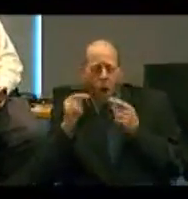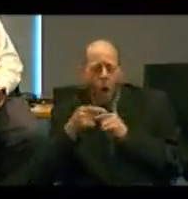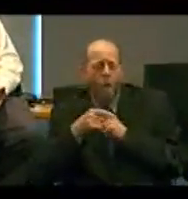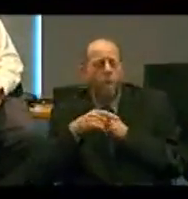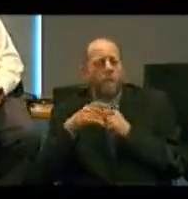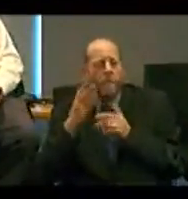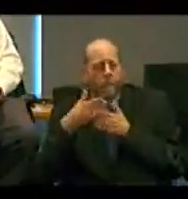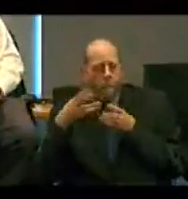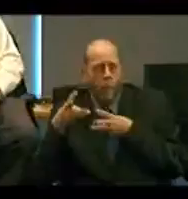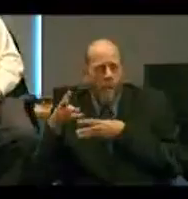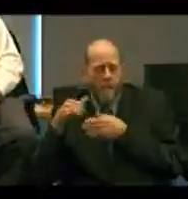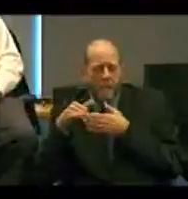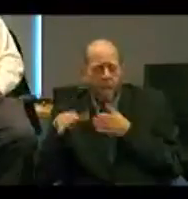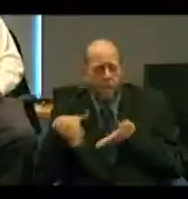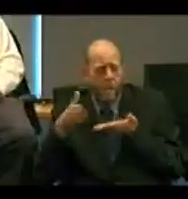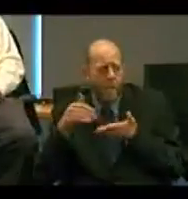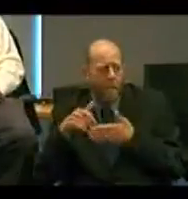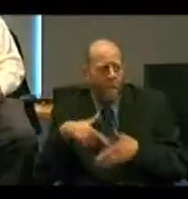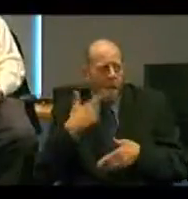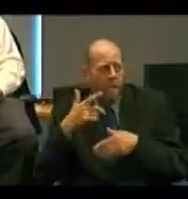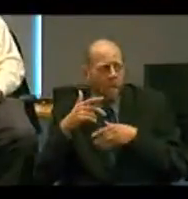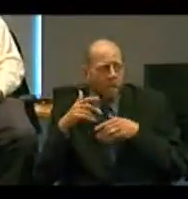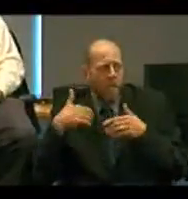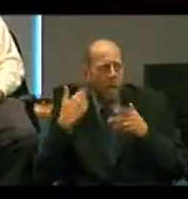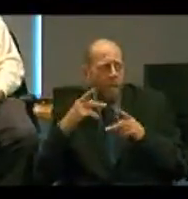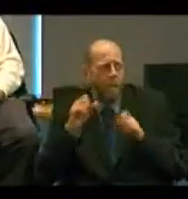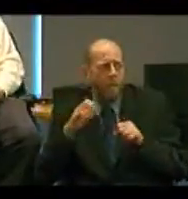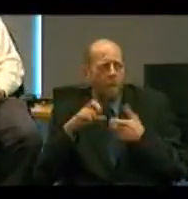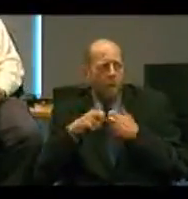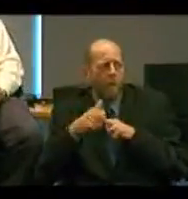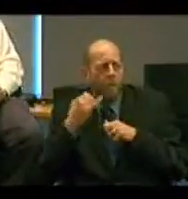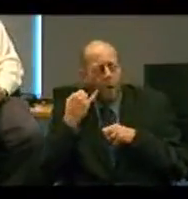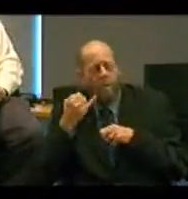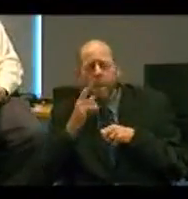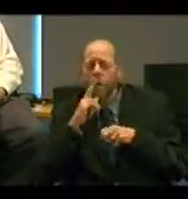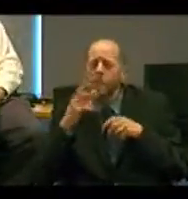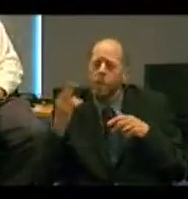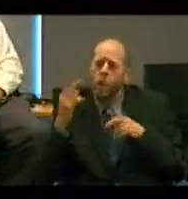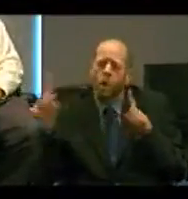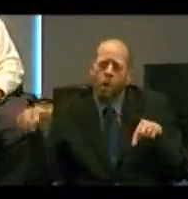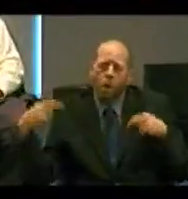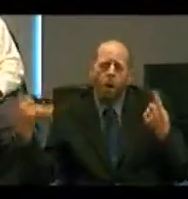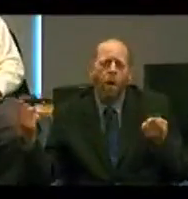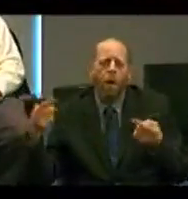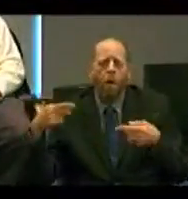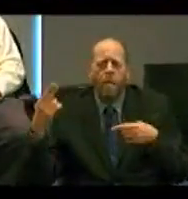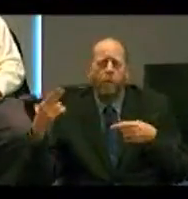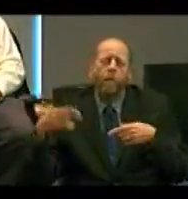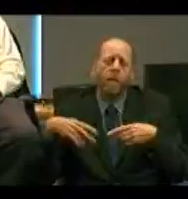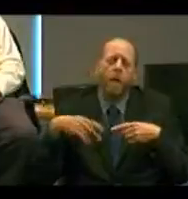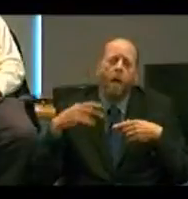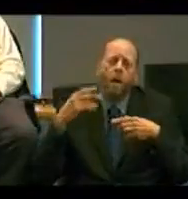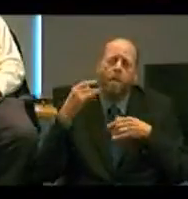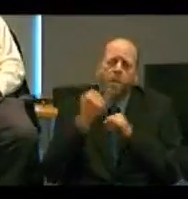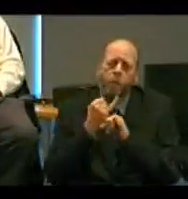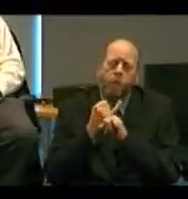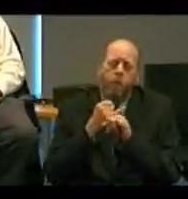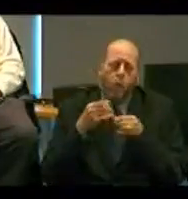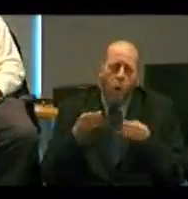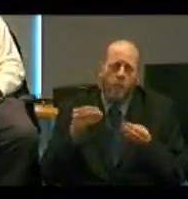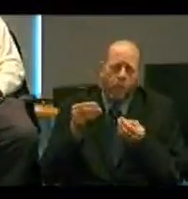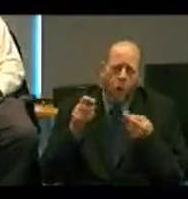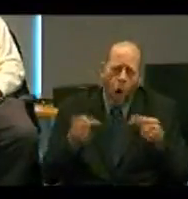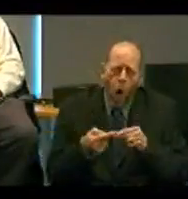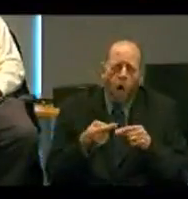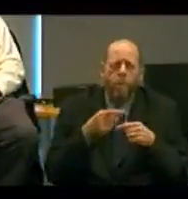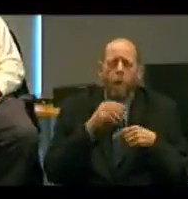and the way that they present in the lives of young people can be problematic. So if there has been a historical legacy of these institutions causing harm in a community or